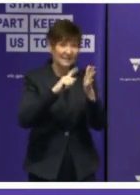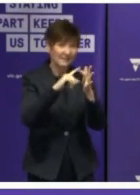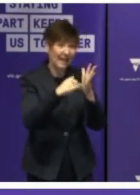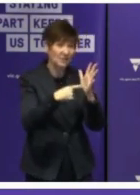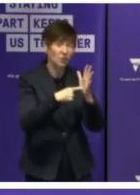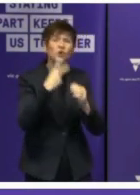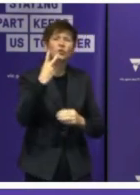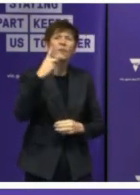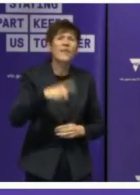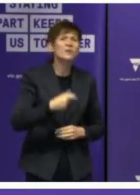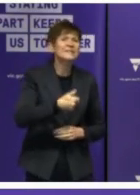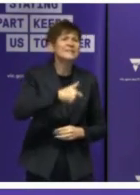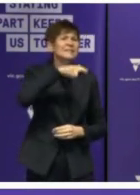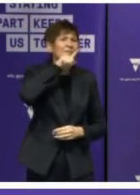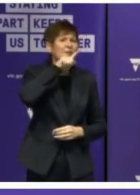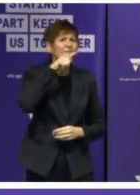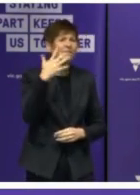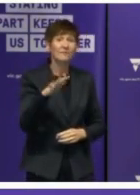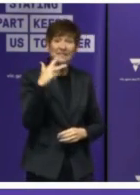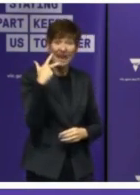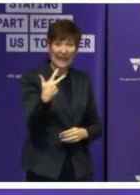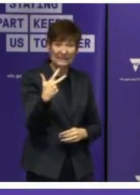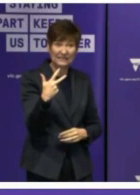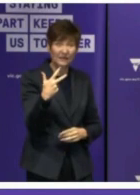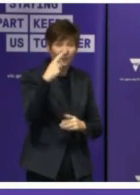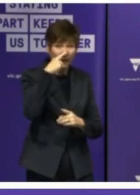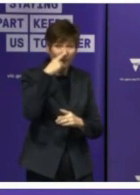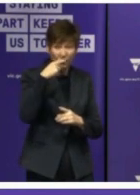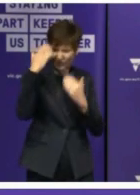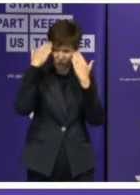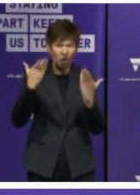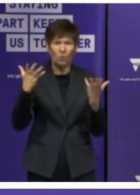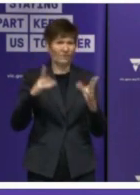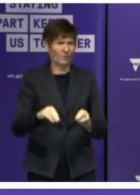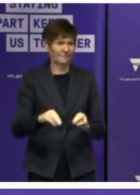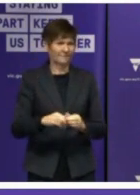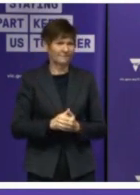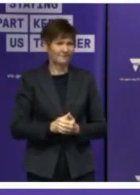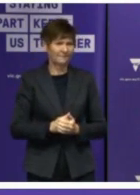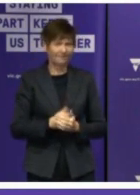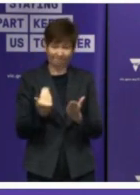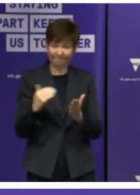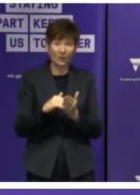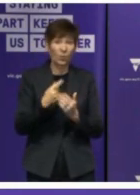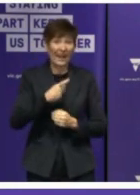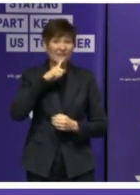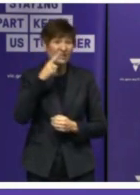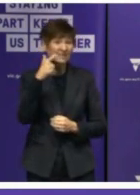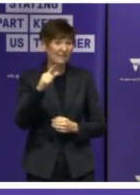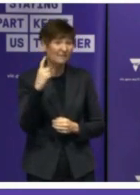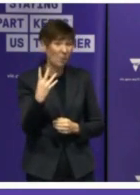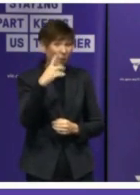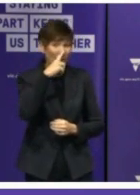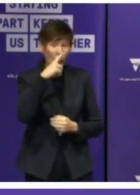2,758 cases with unknown source. That's an increase of 174 since yesterday, so that's 174 of those